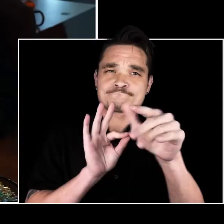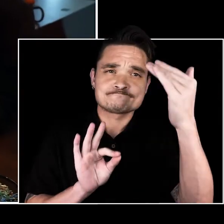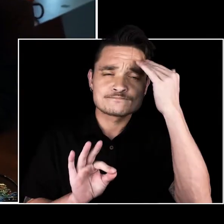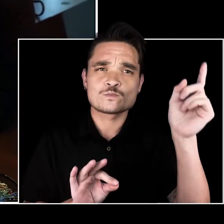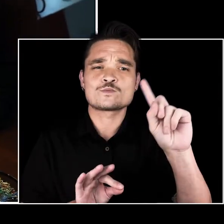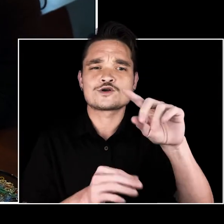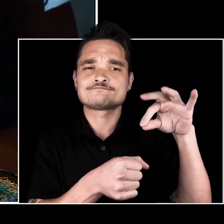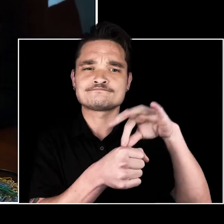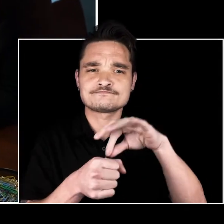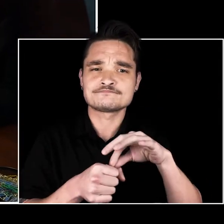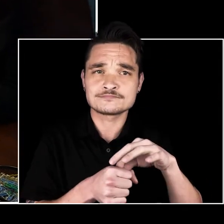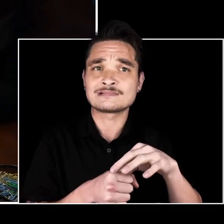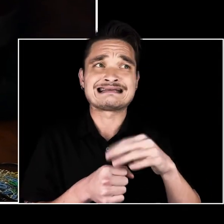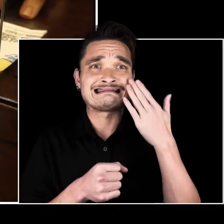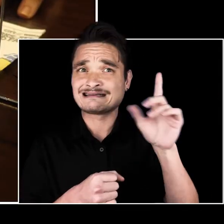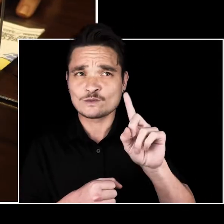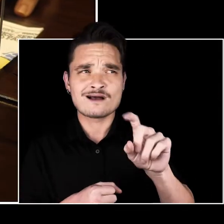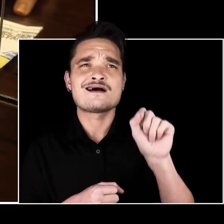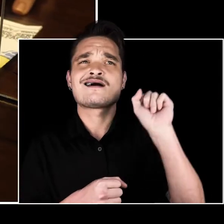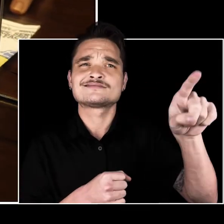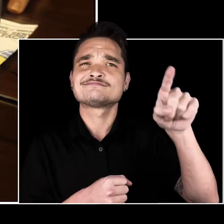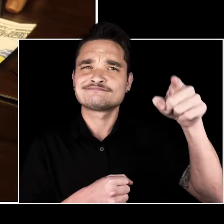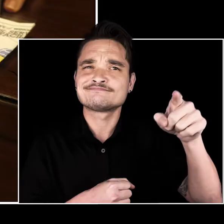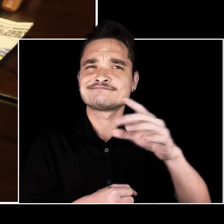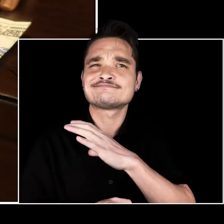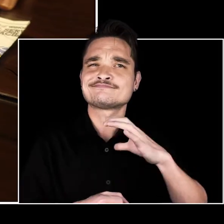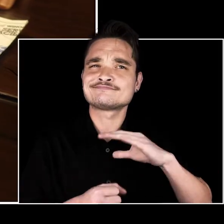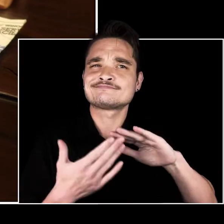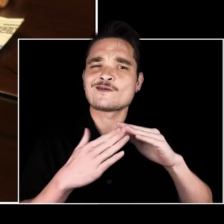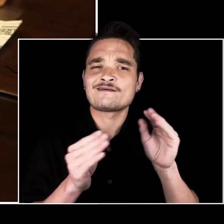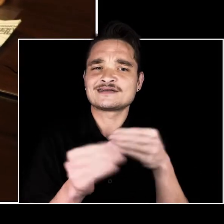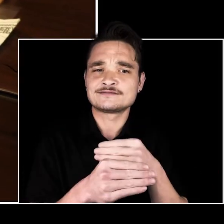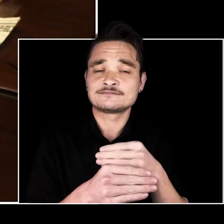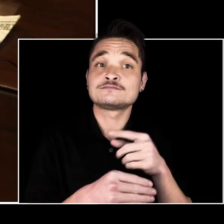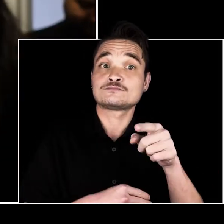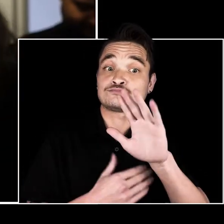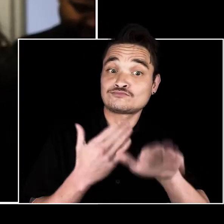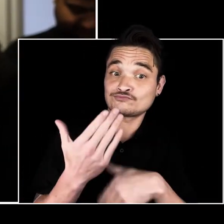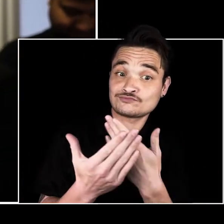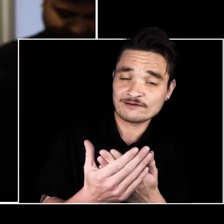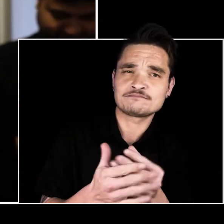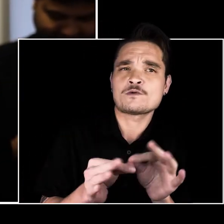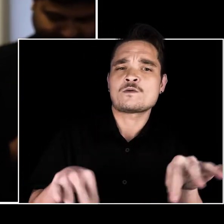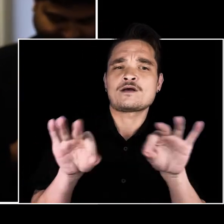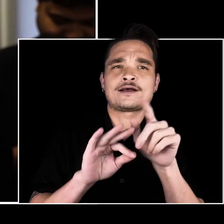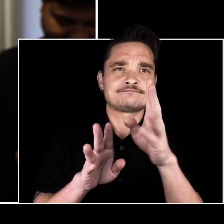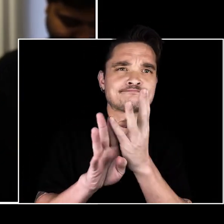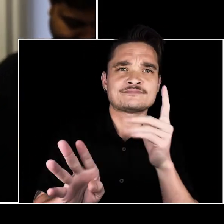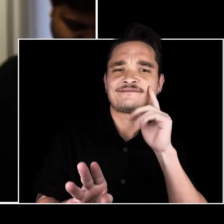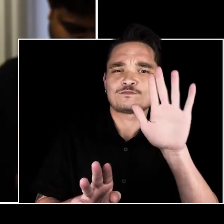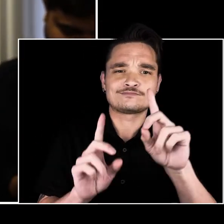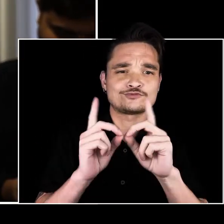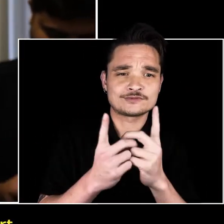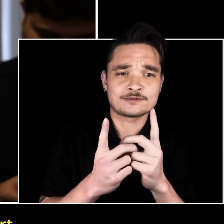Make sure you know where your polling place is. You can ask at your city clerk's office. When you arrive, get in line for